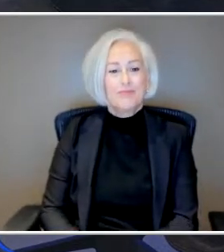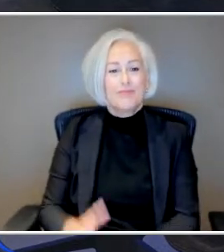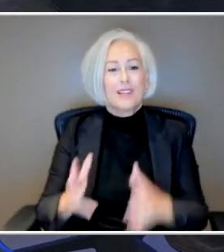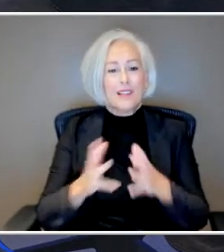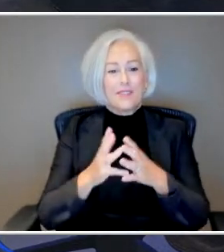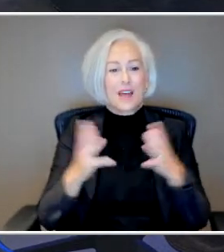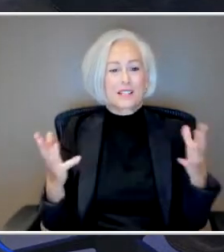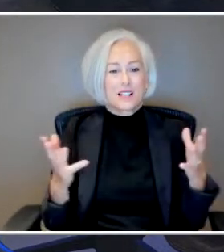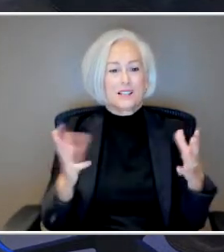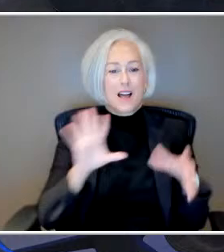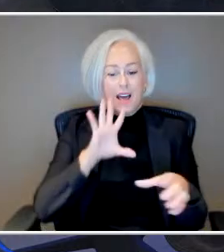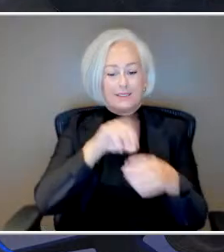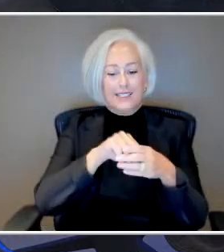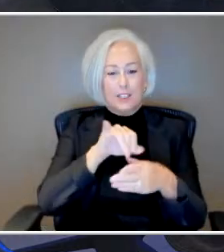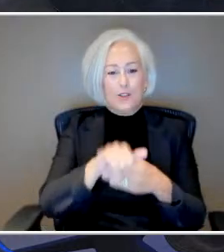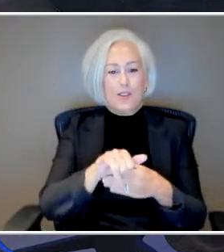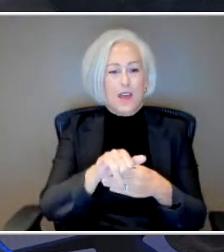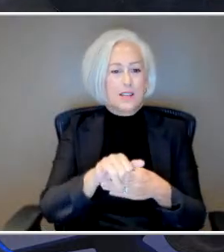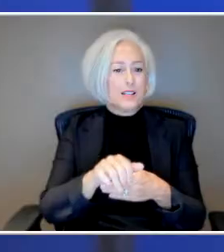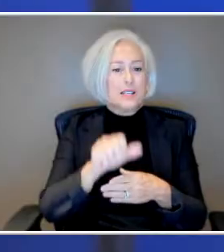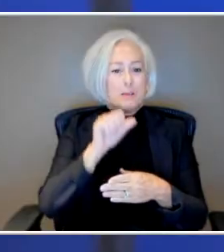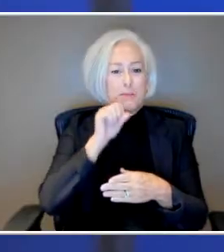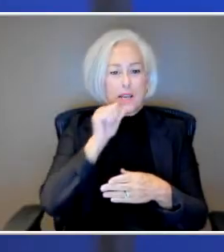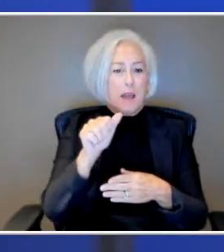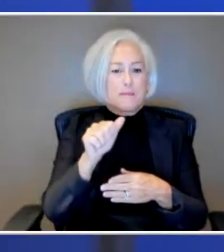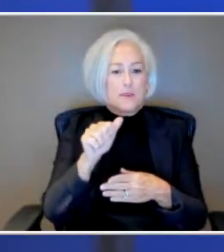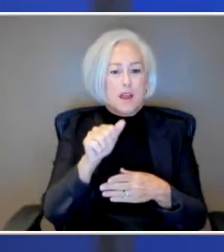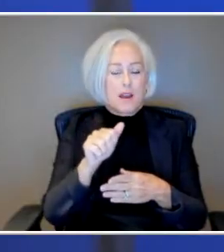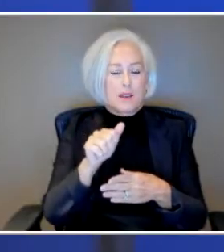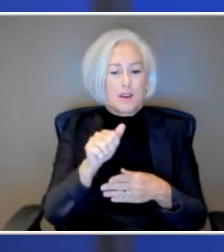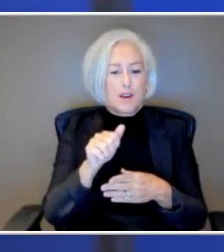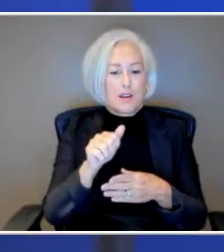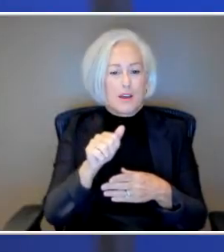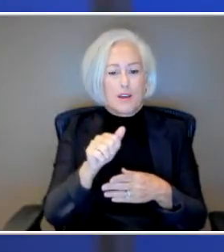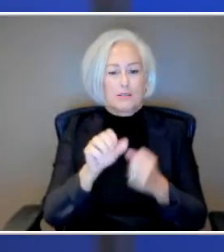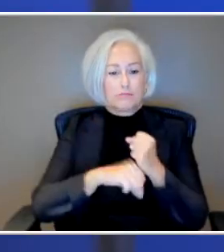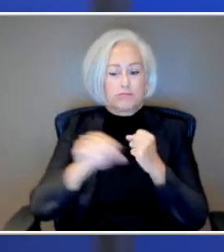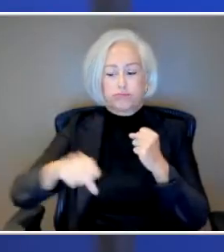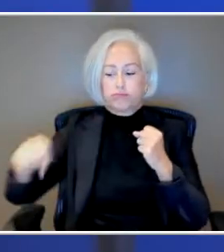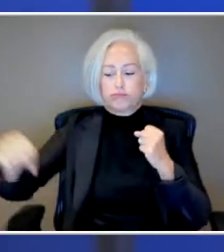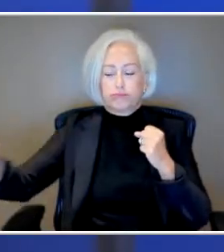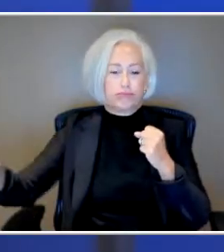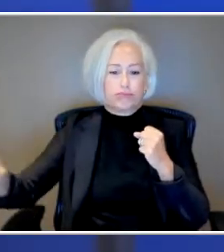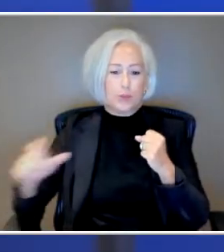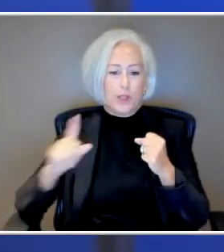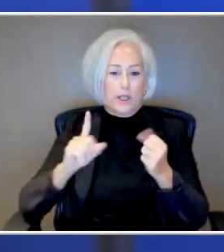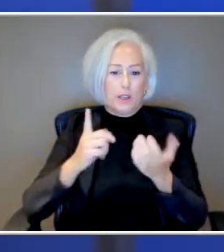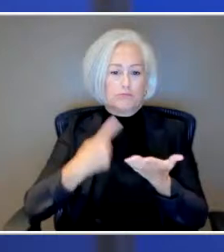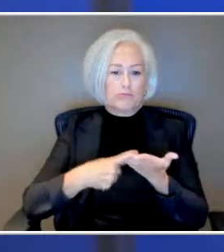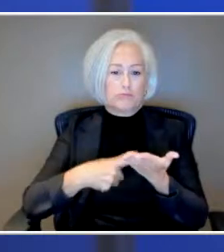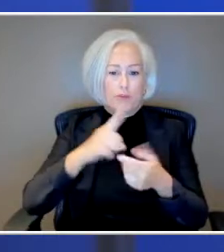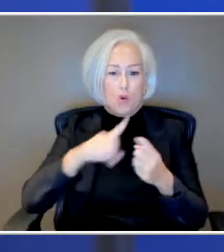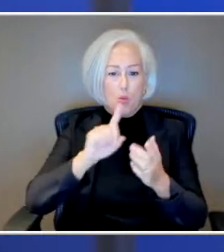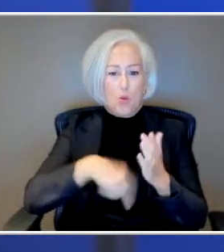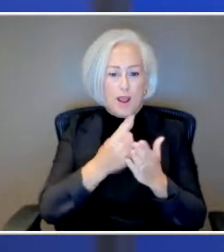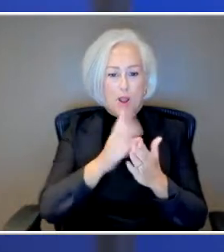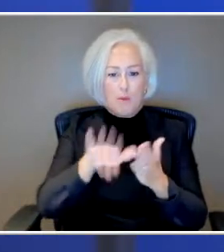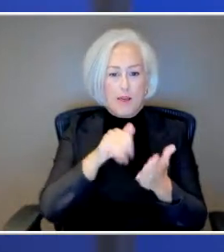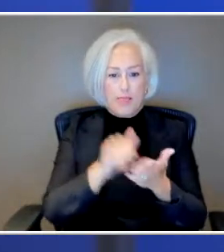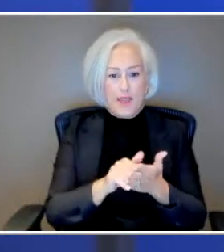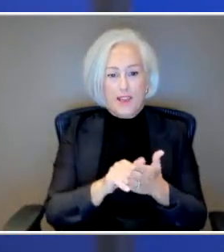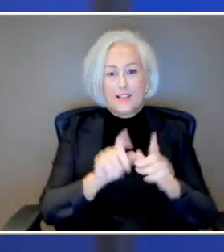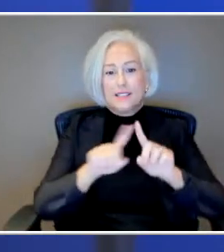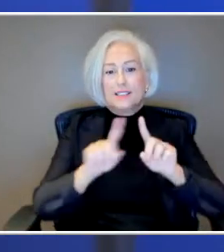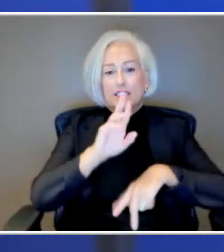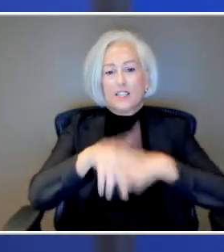I'm not going to pass the buck on that, but like we could have probably an hour consultation about it. Okay, what are those? What are those types of what? There are different types of